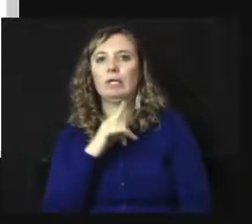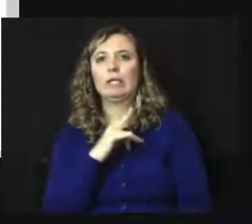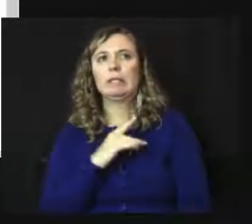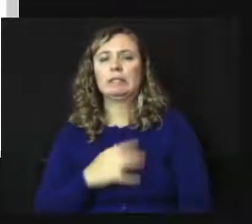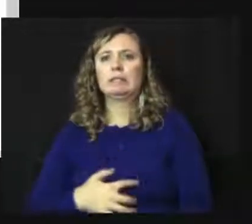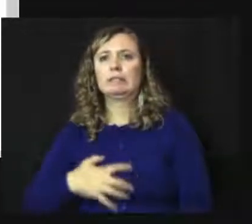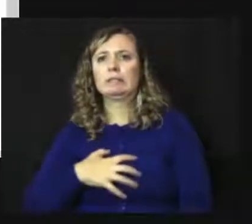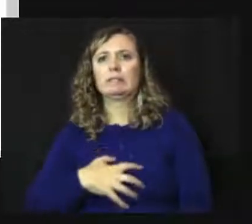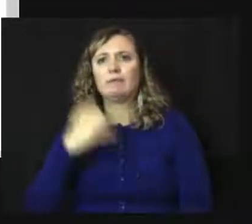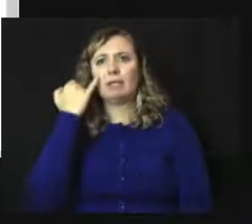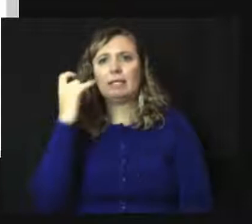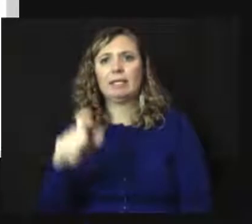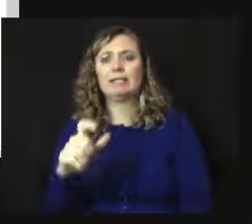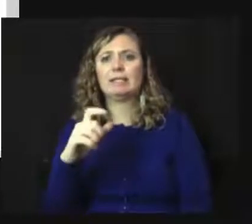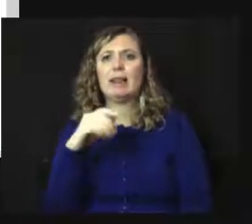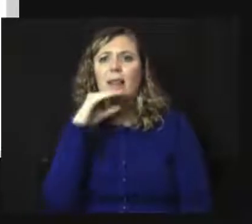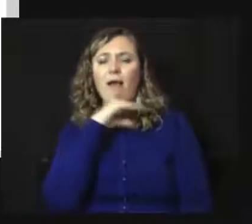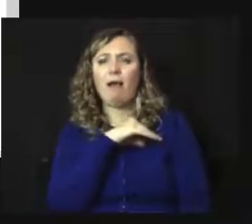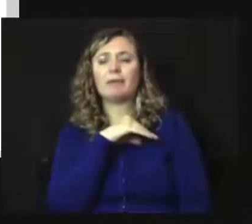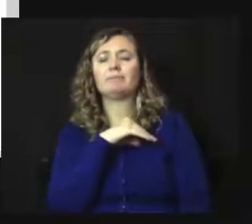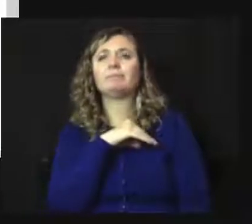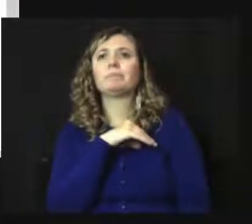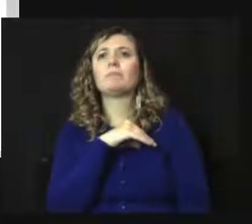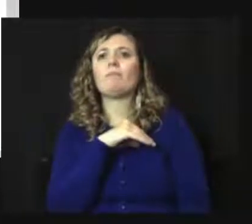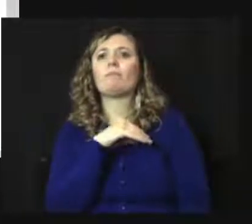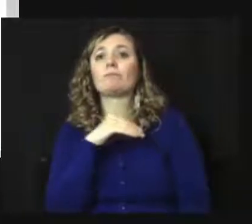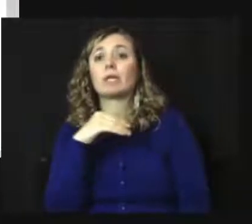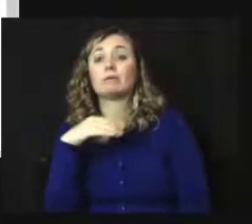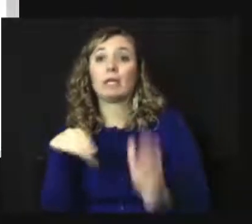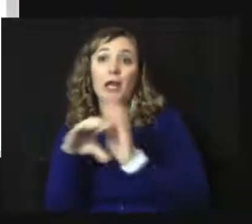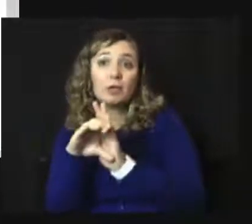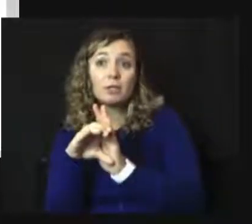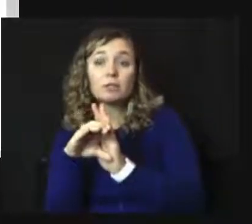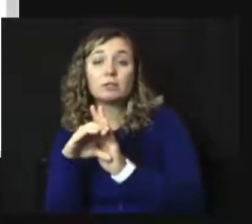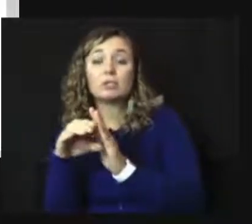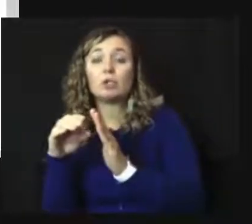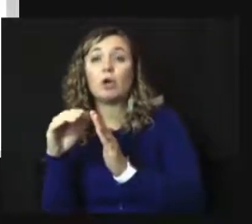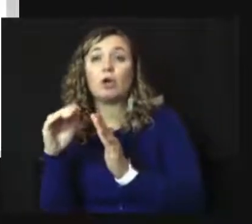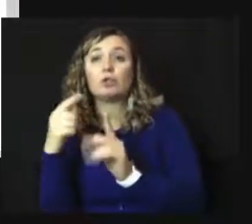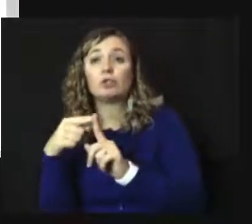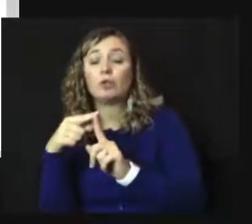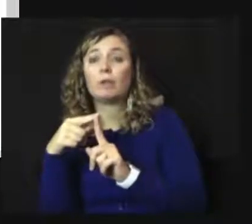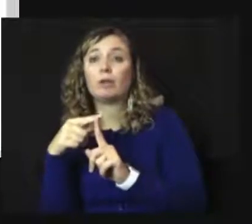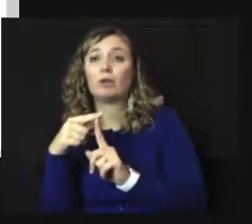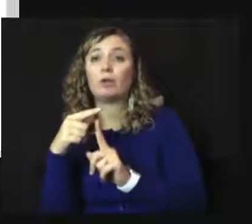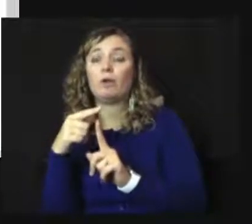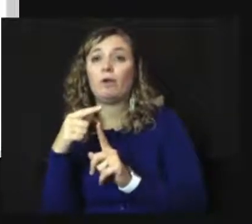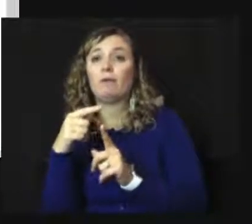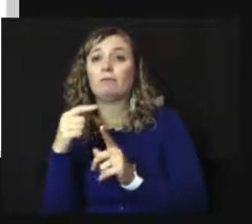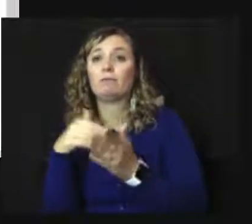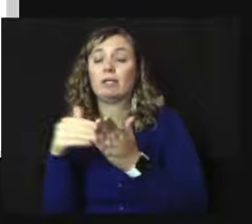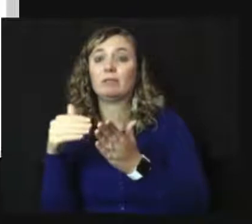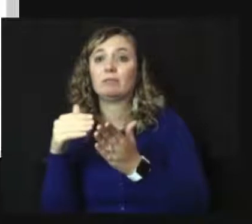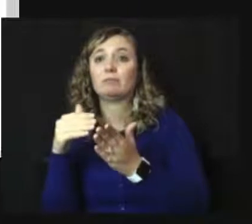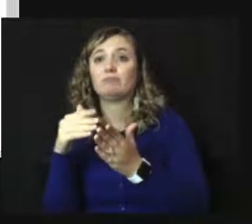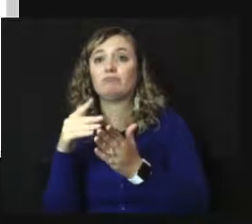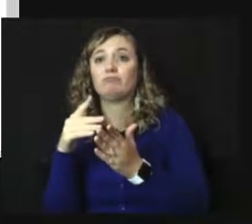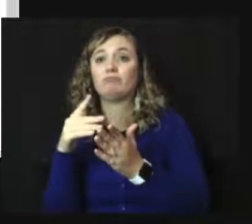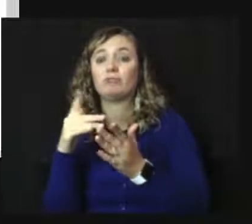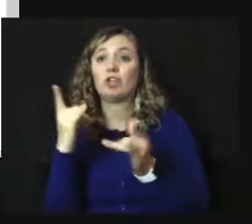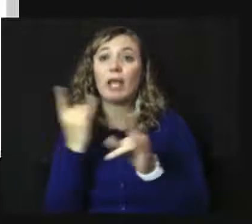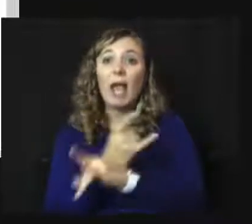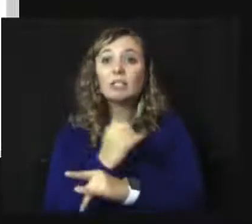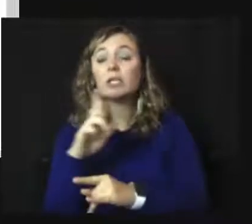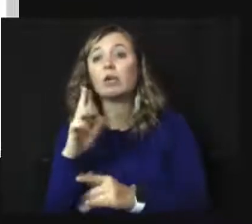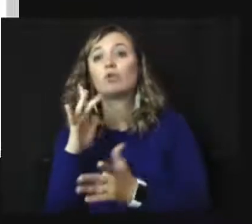it. Characters who are often seen as sarcastic or rude or unempathetic, even though that's not true, but